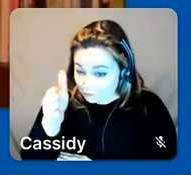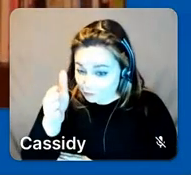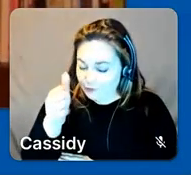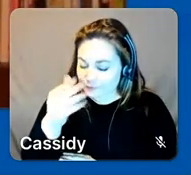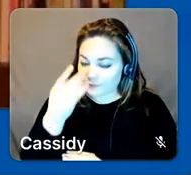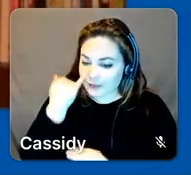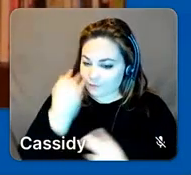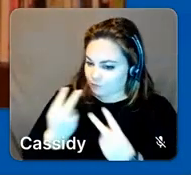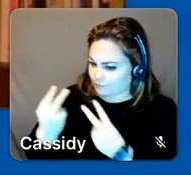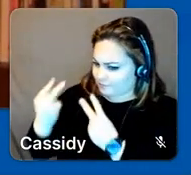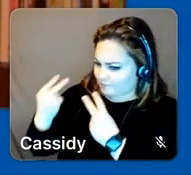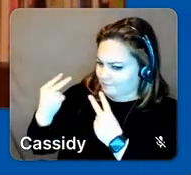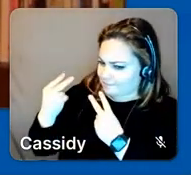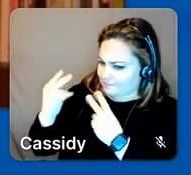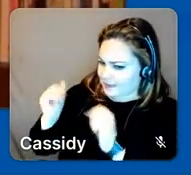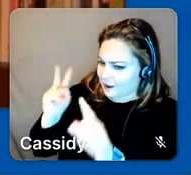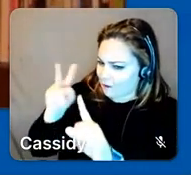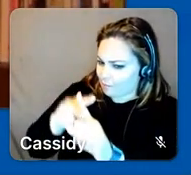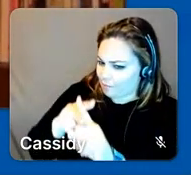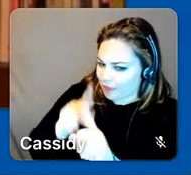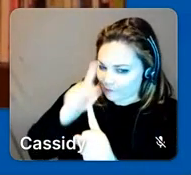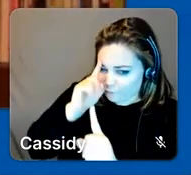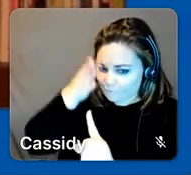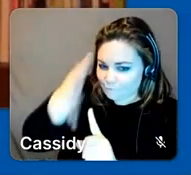historical, but go ahead.